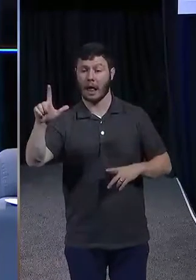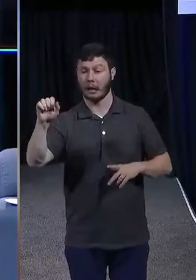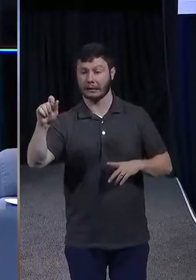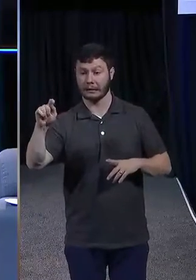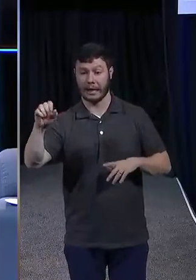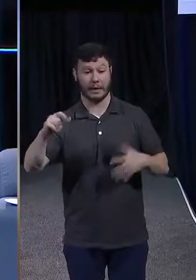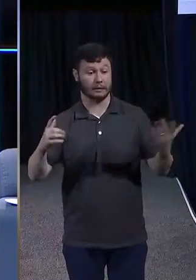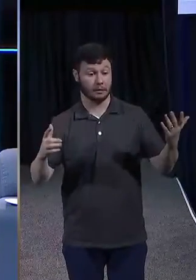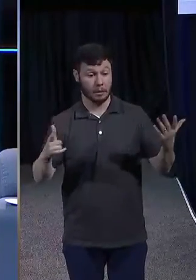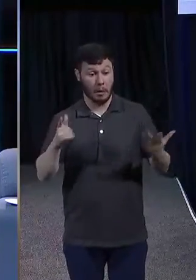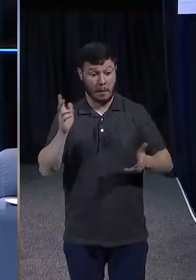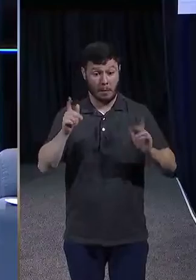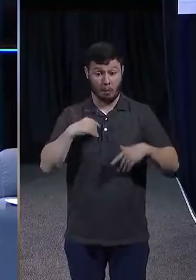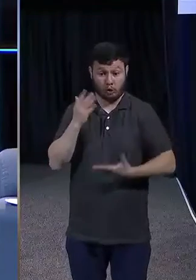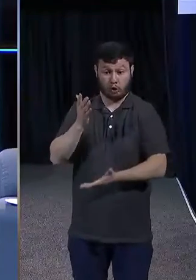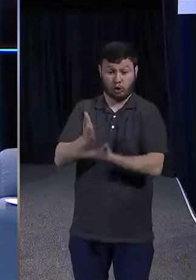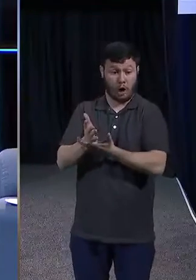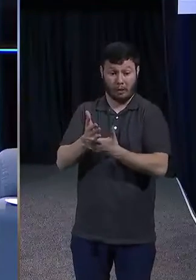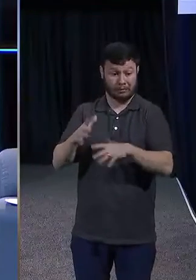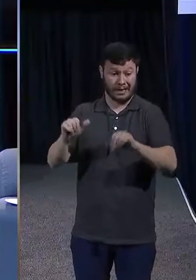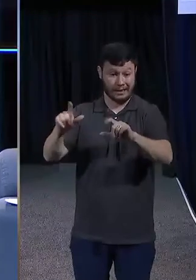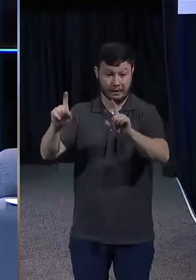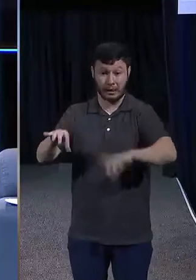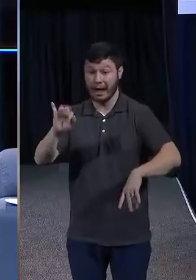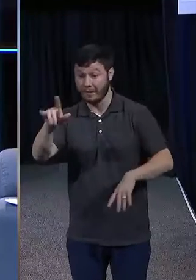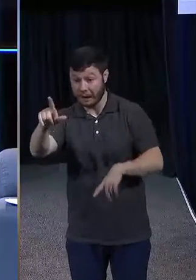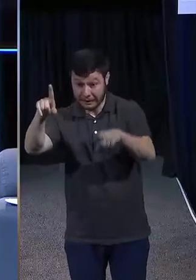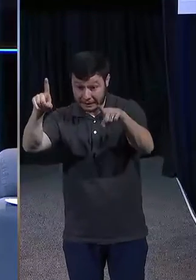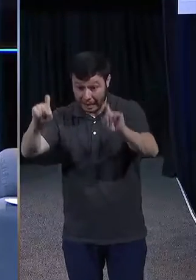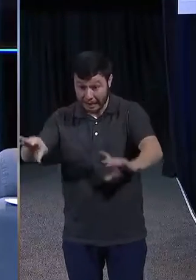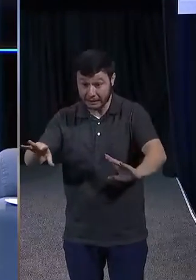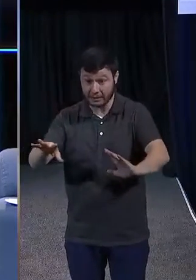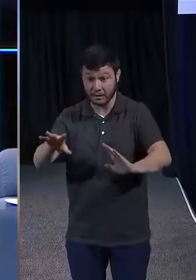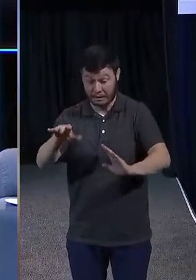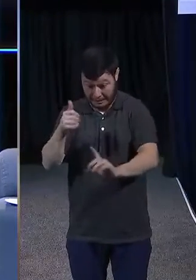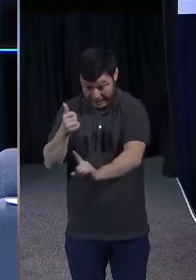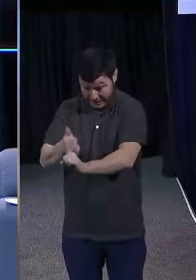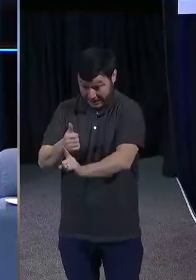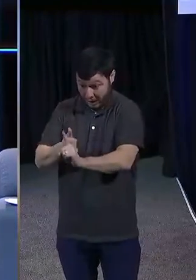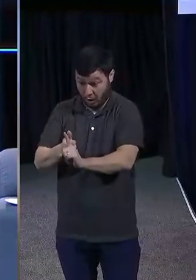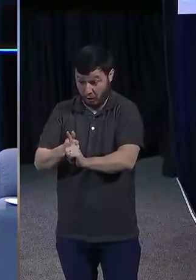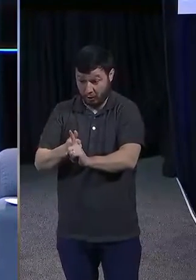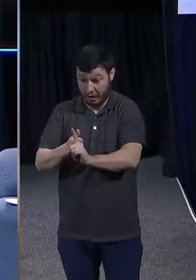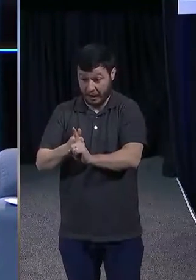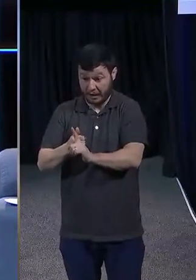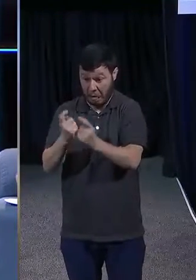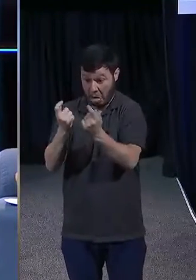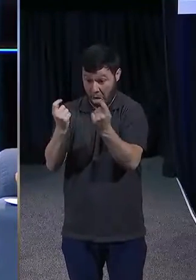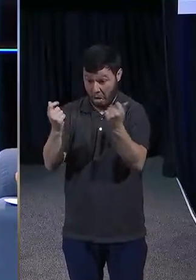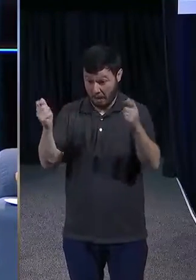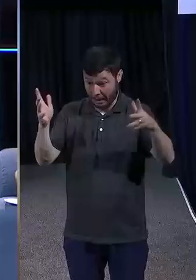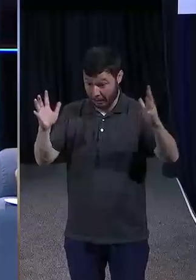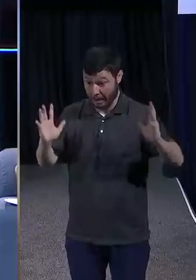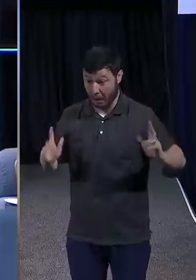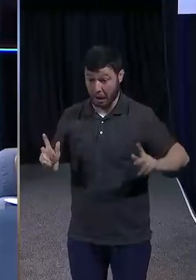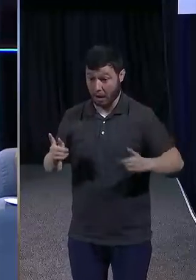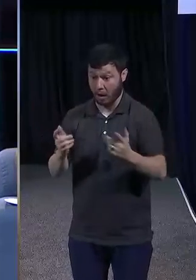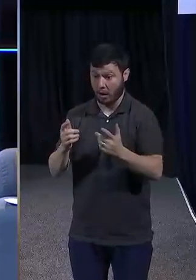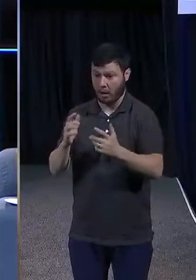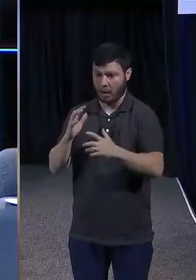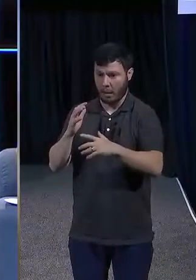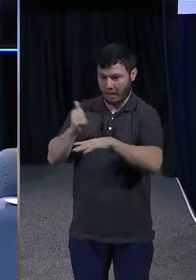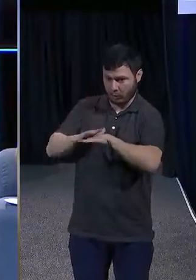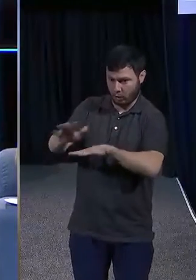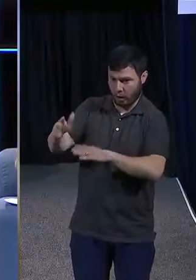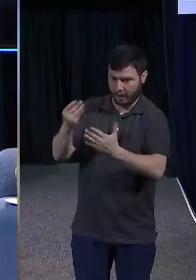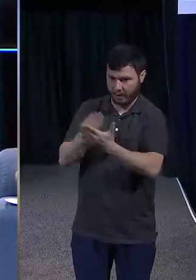the test. Stop using the test if it is the criteria that is weeding out people based on their finances, because